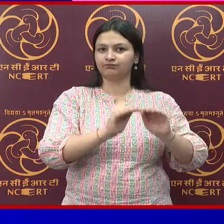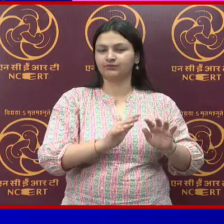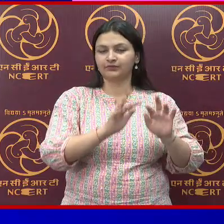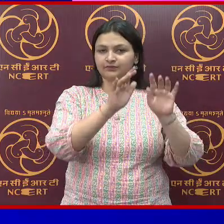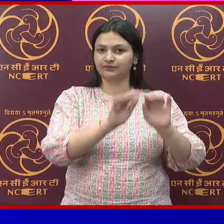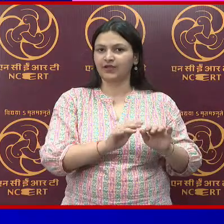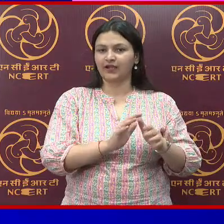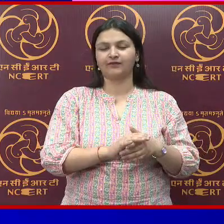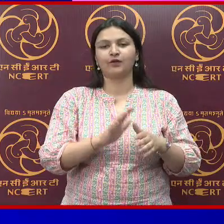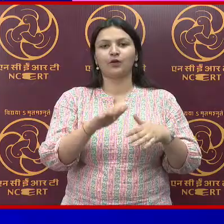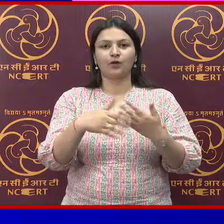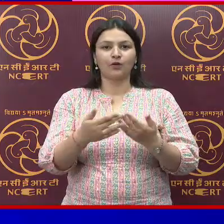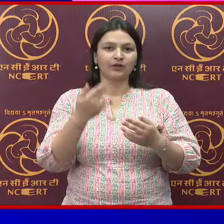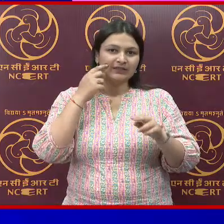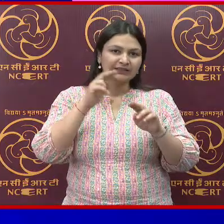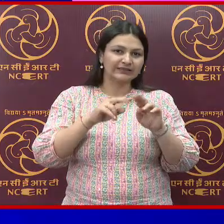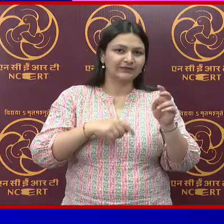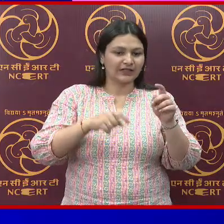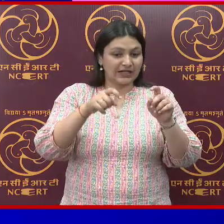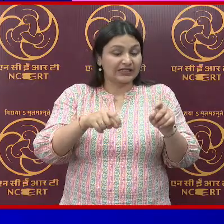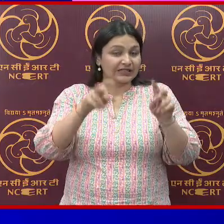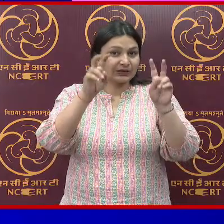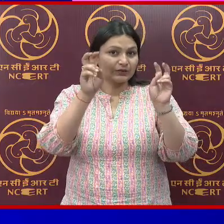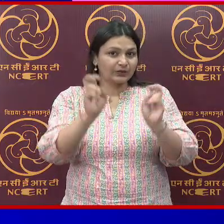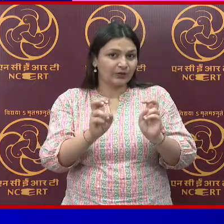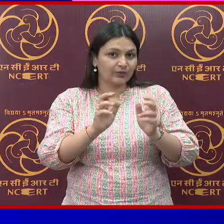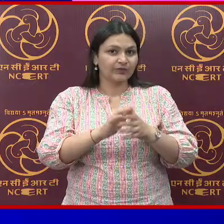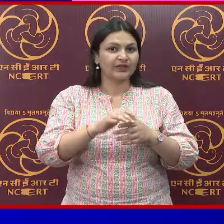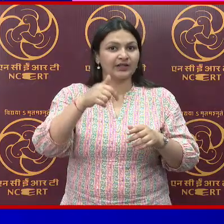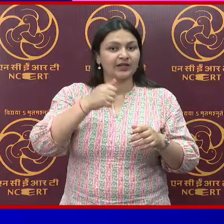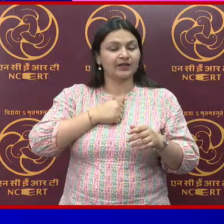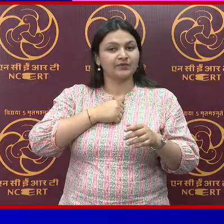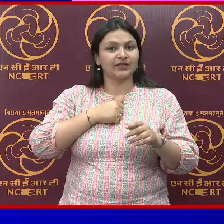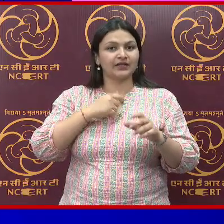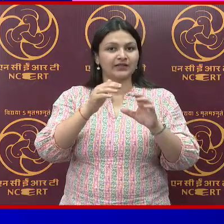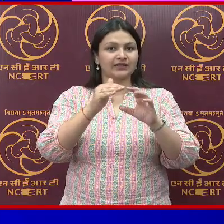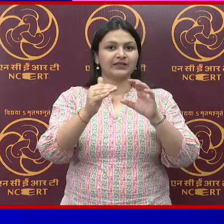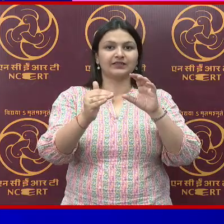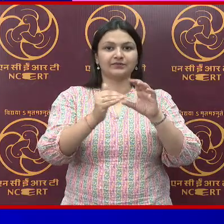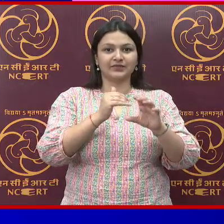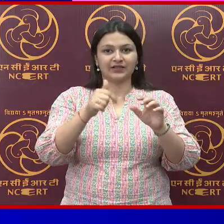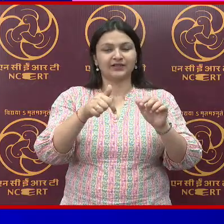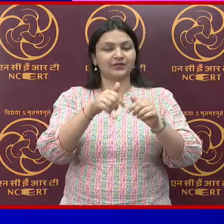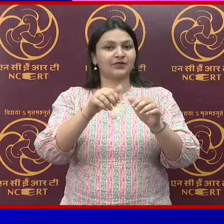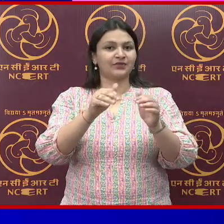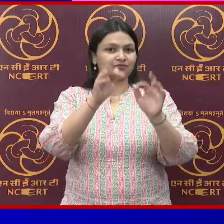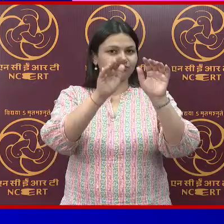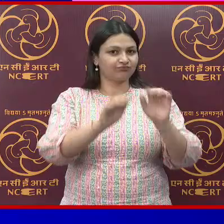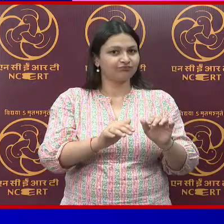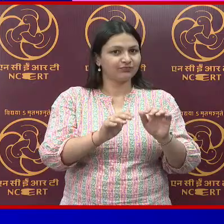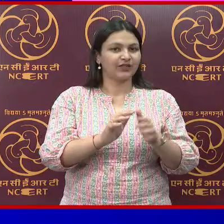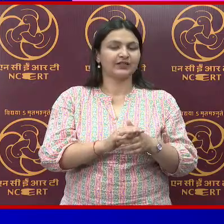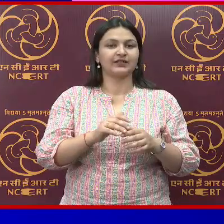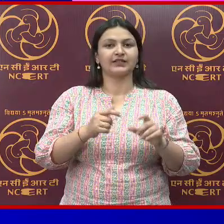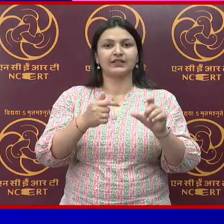to write down something about today's topic, you can go to our mail ID where you can write in details. The mail ID